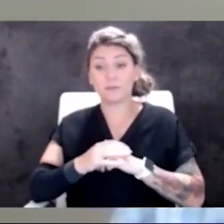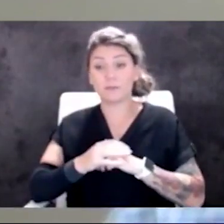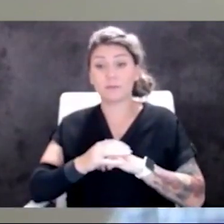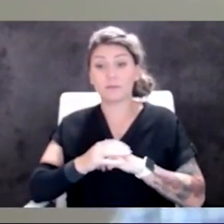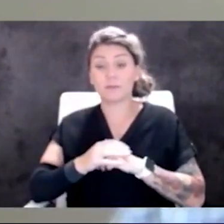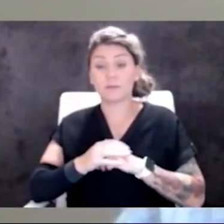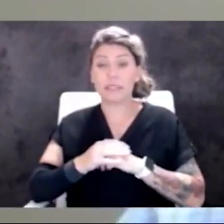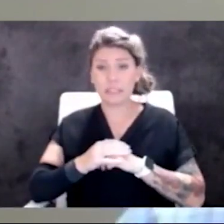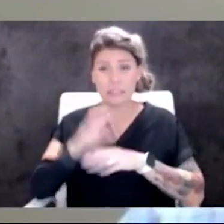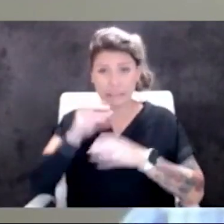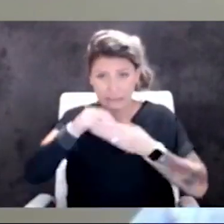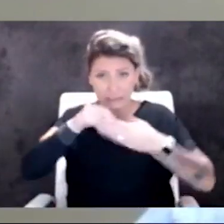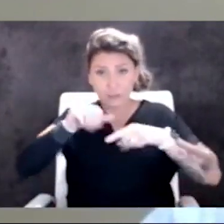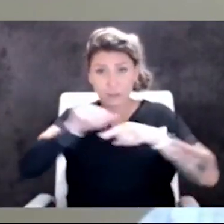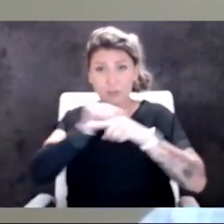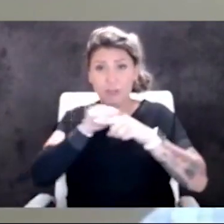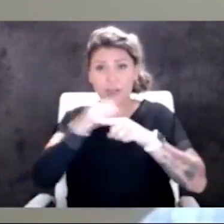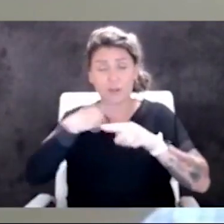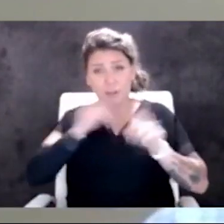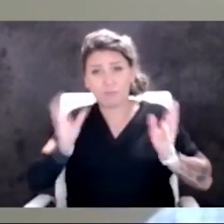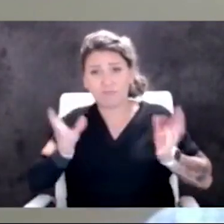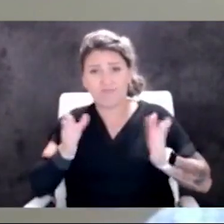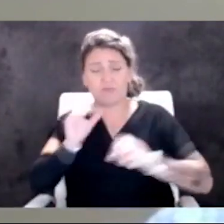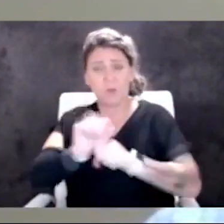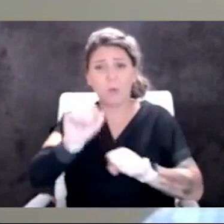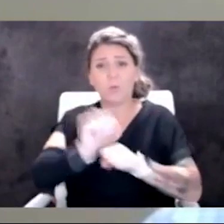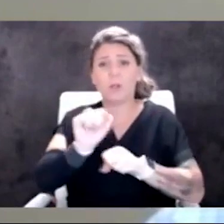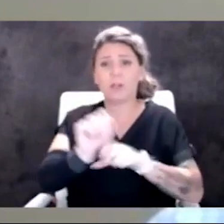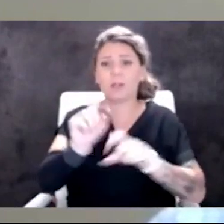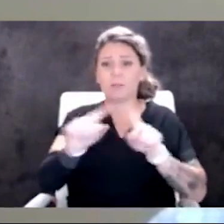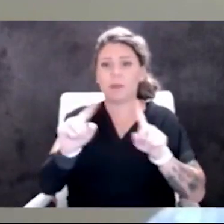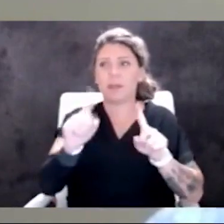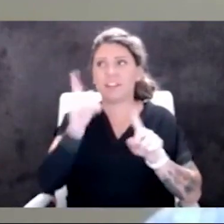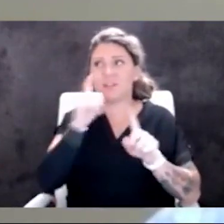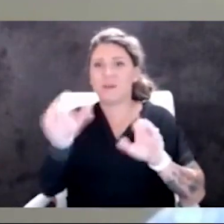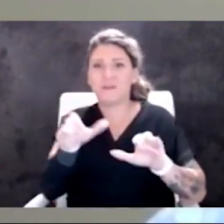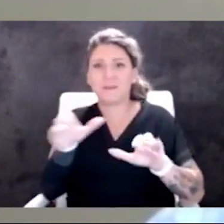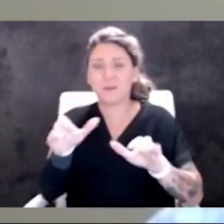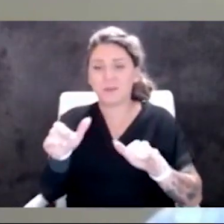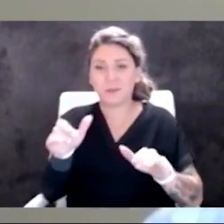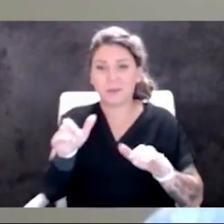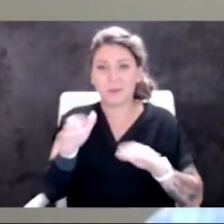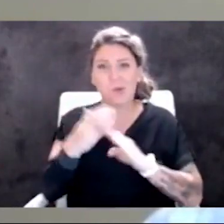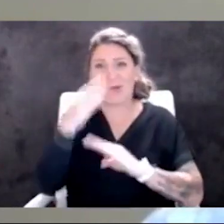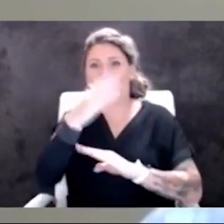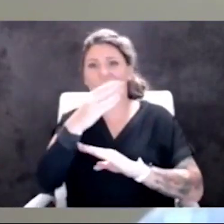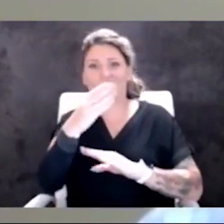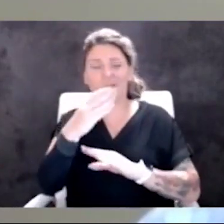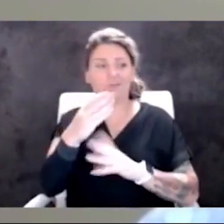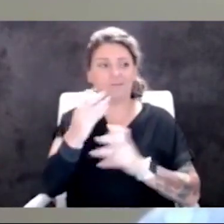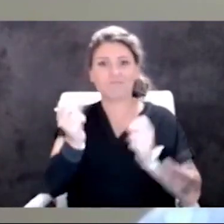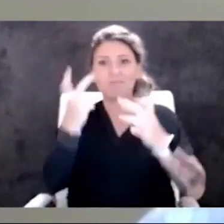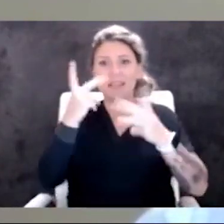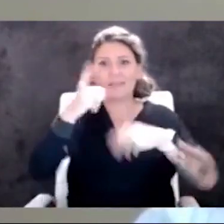our training, we're trained to push ourselves and work, but we don't do this for over extended periods of time. That's why we